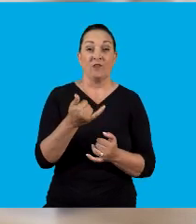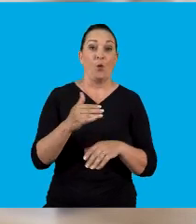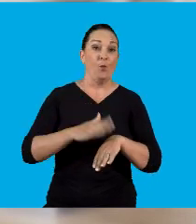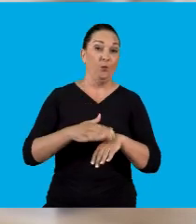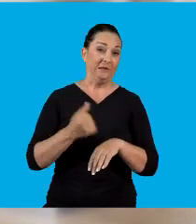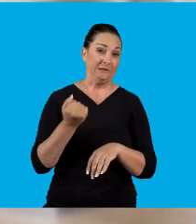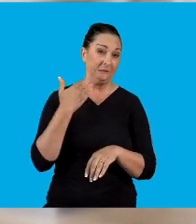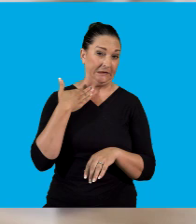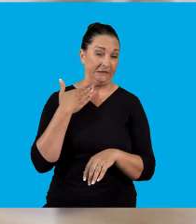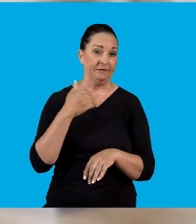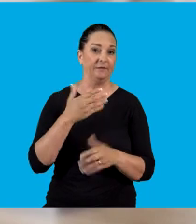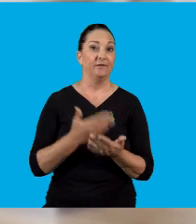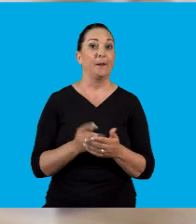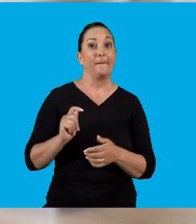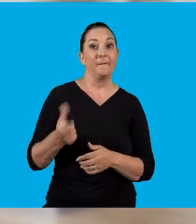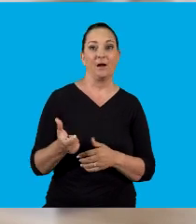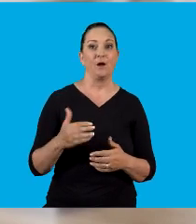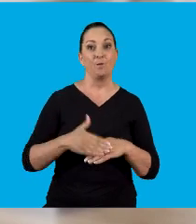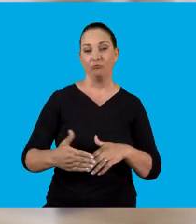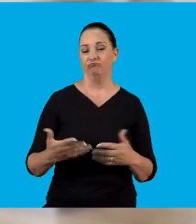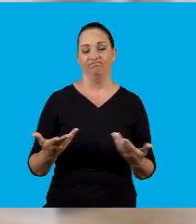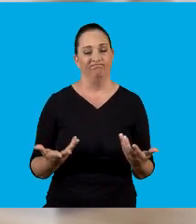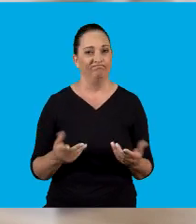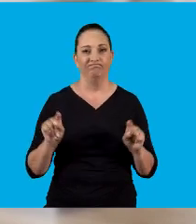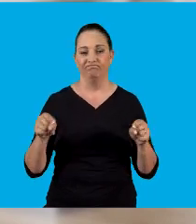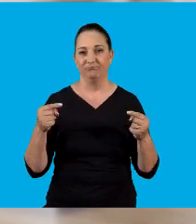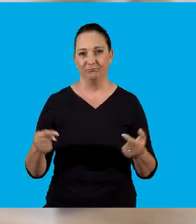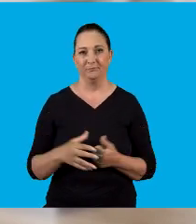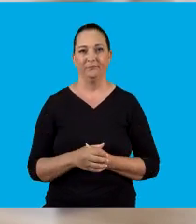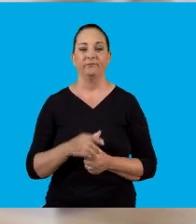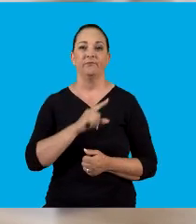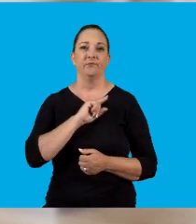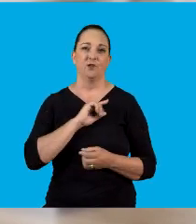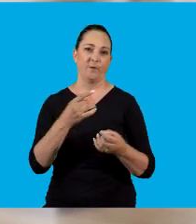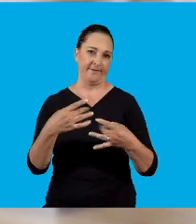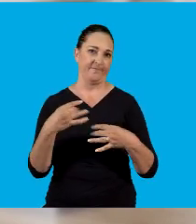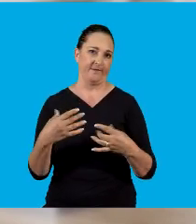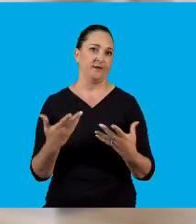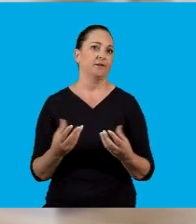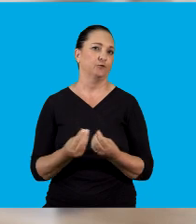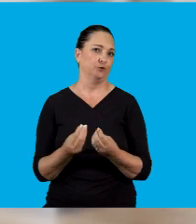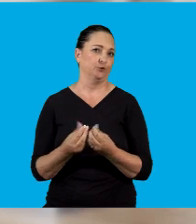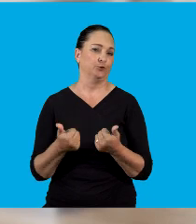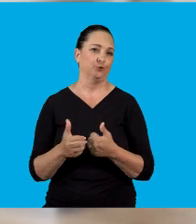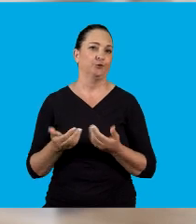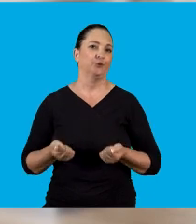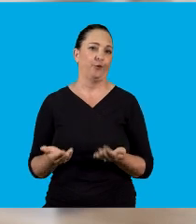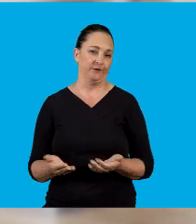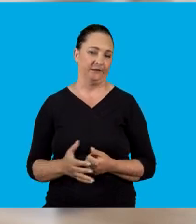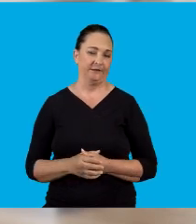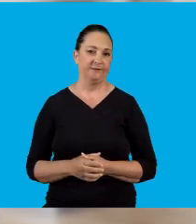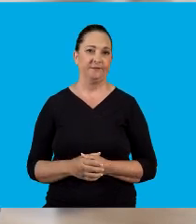buying power because of the increase that has just affected in the products of goods and